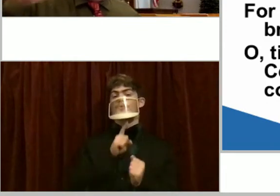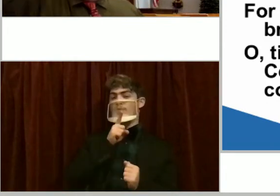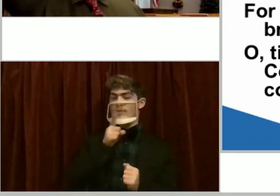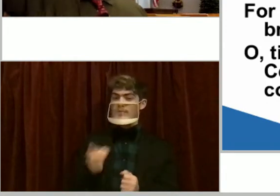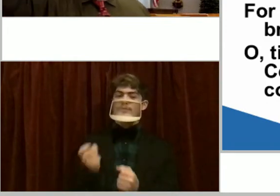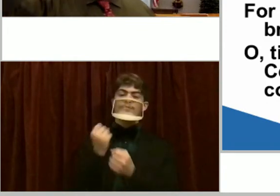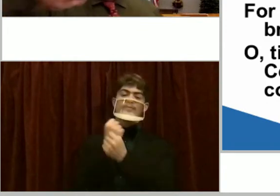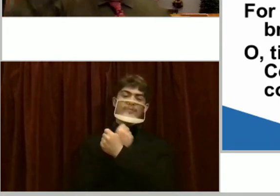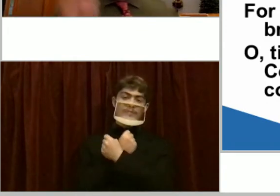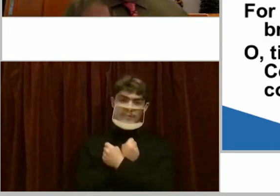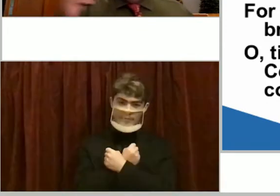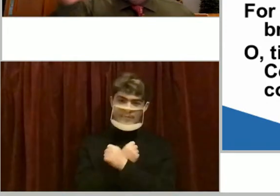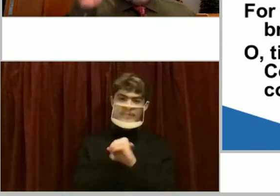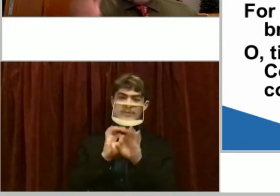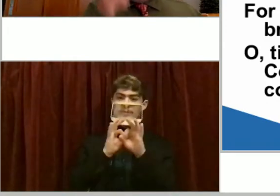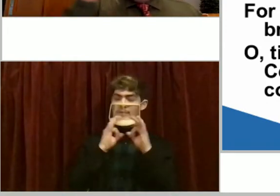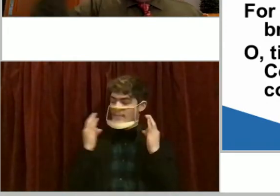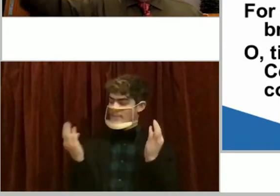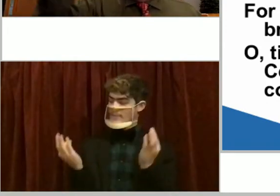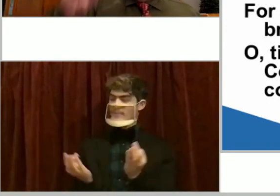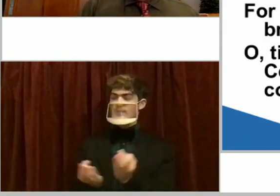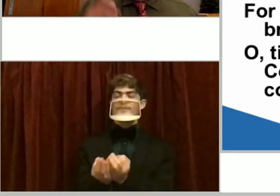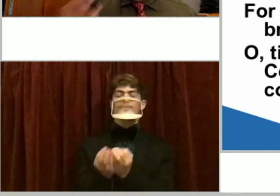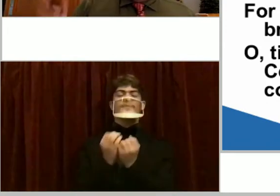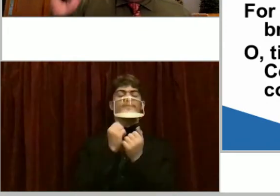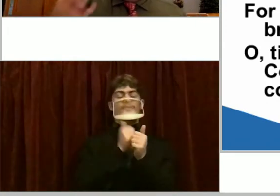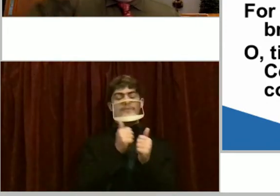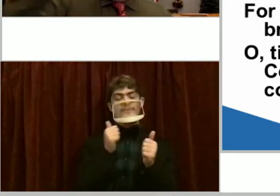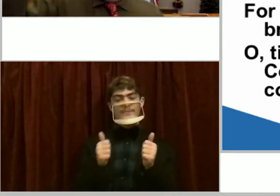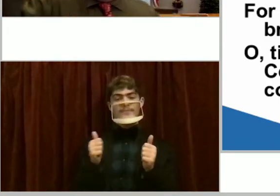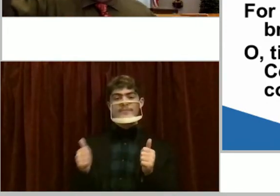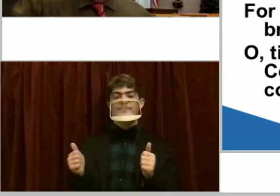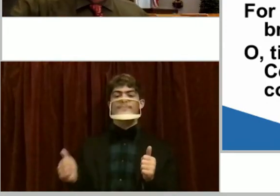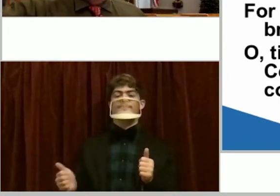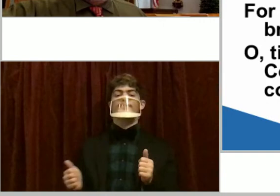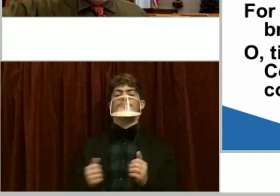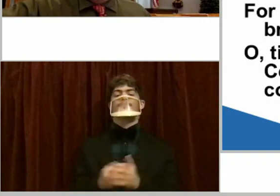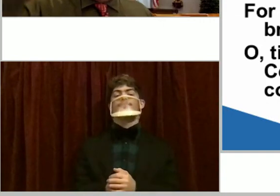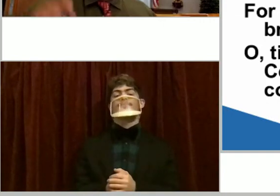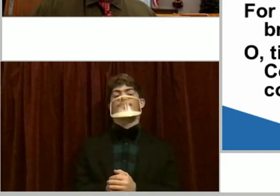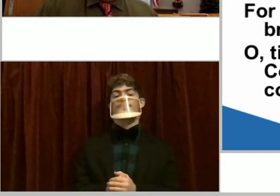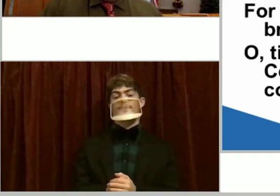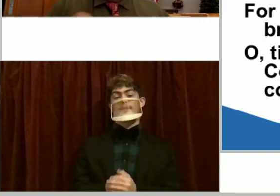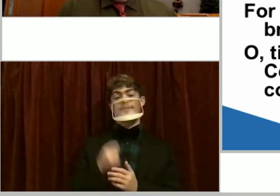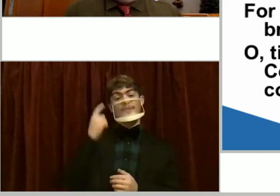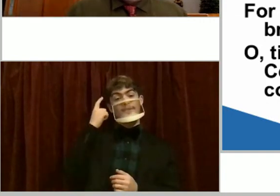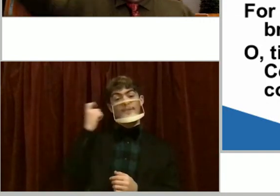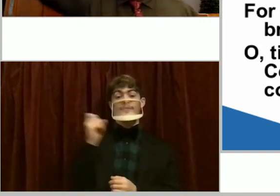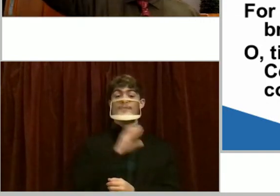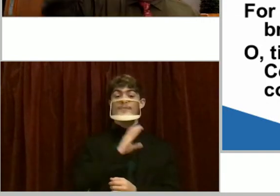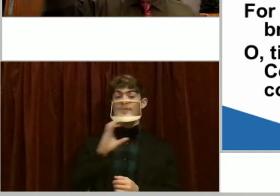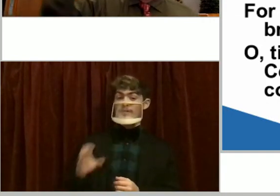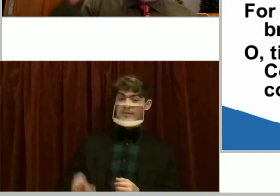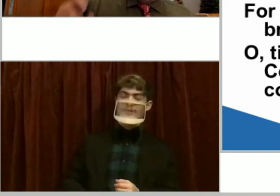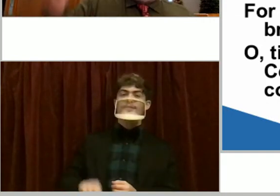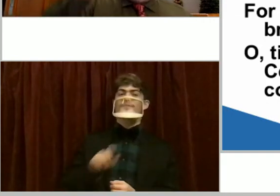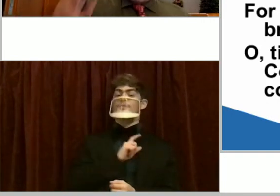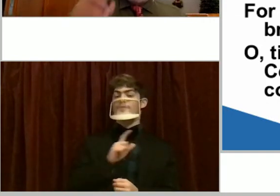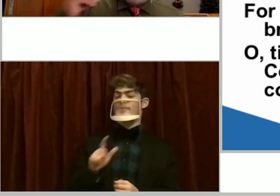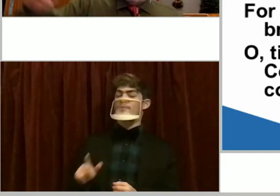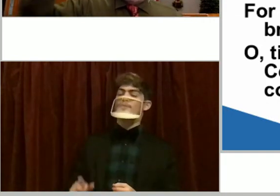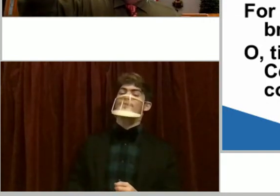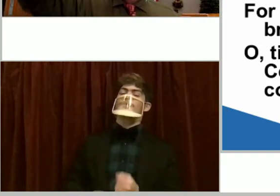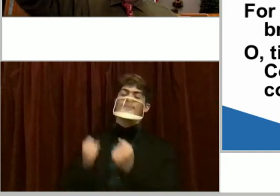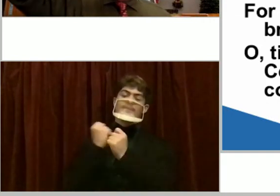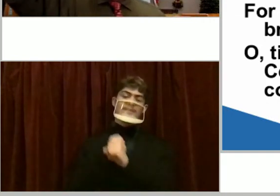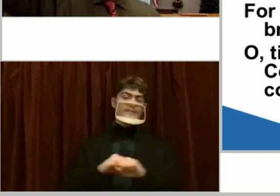place. And with true love and brotherhood, each other now embrace. For Christ our